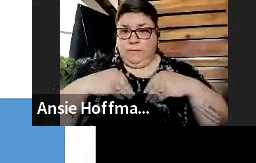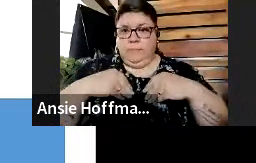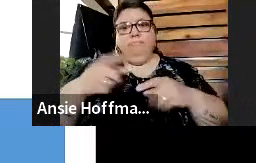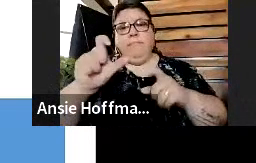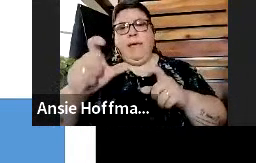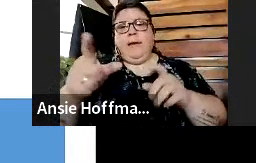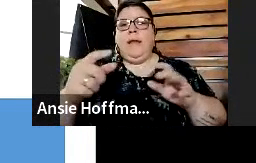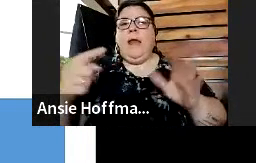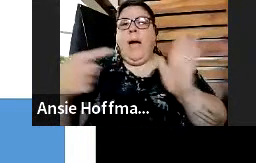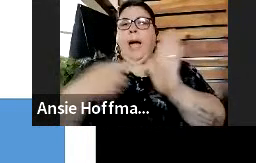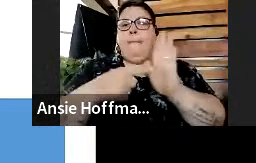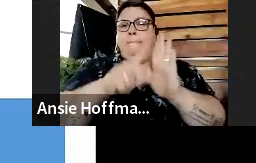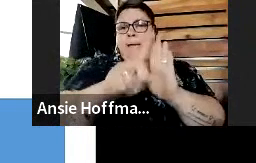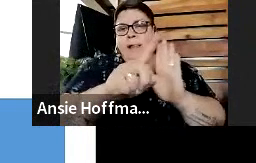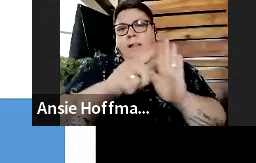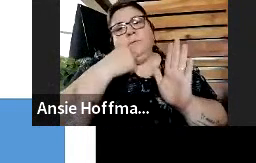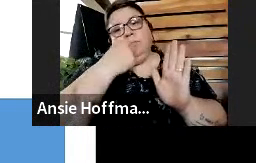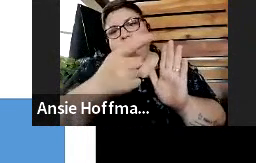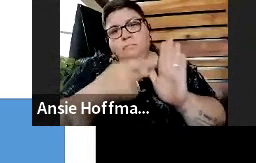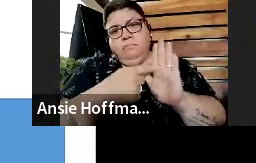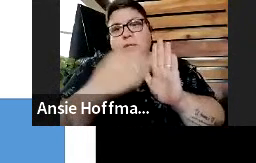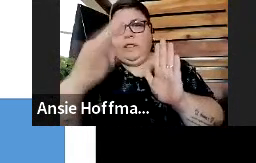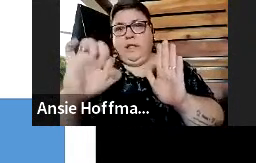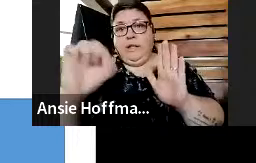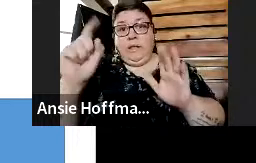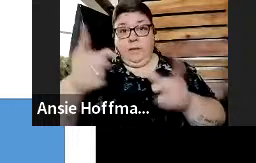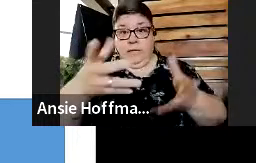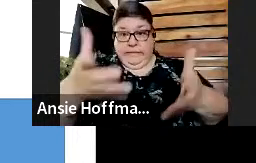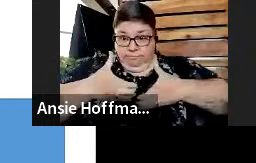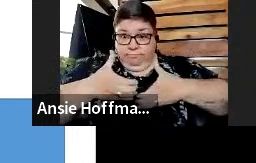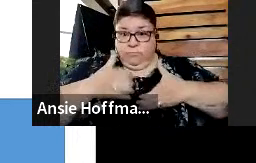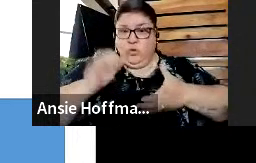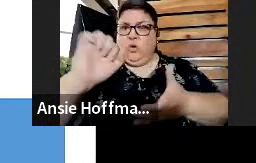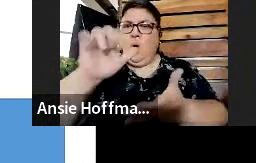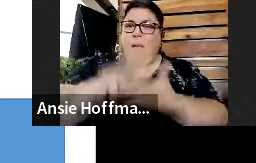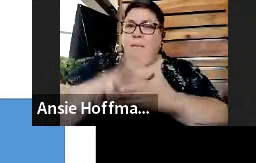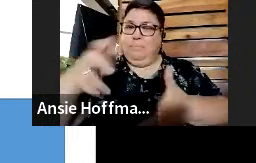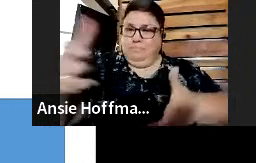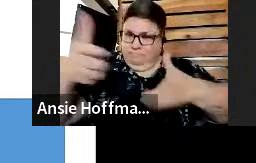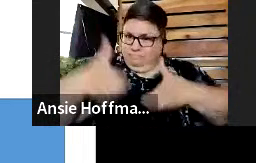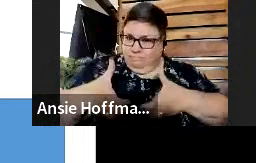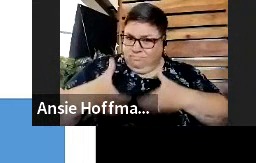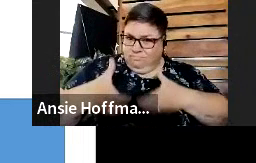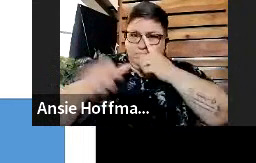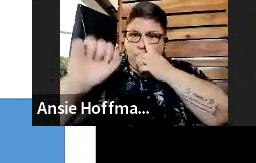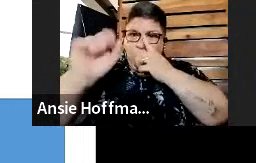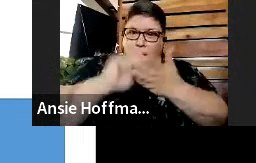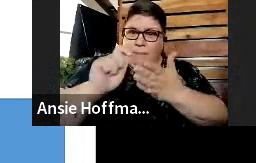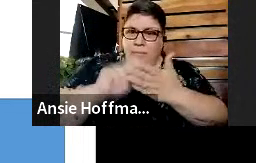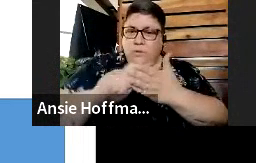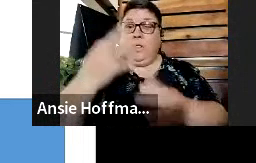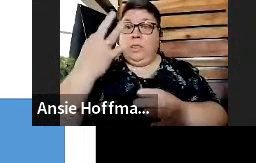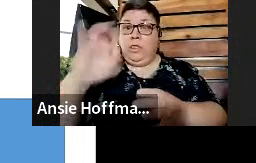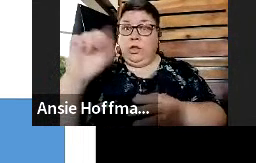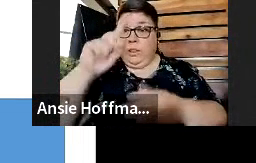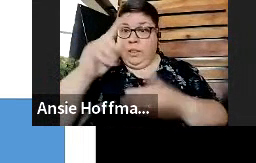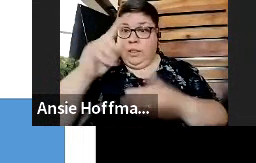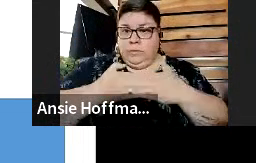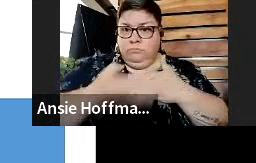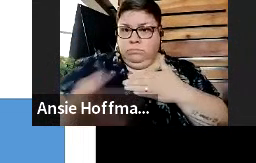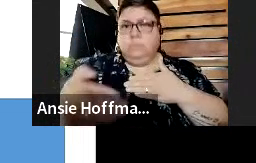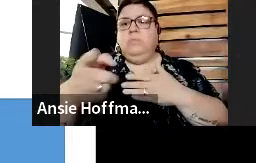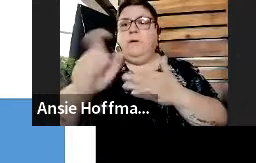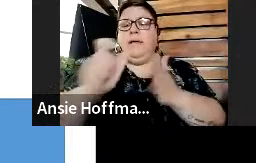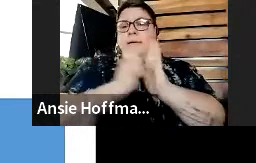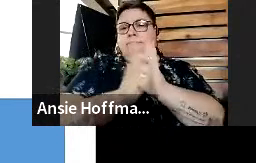decision within the 30 days from the date of receipt of the determination. 2, you can